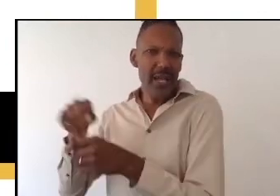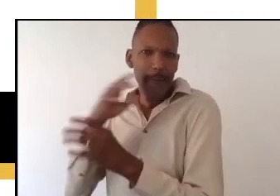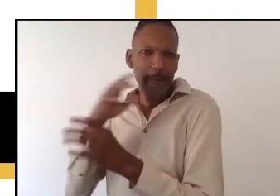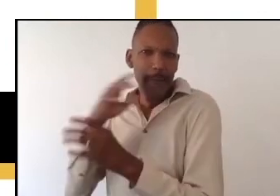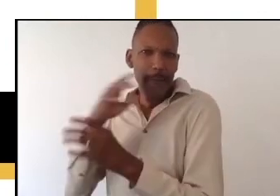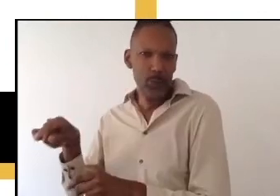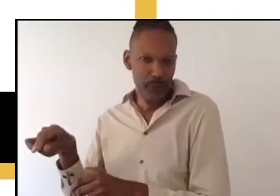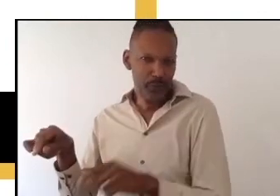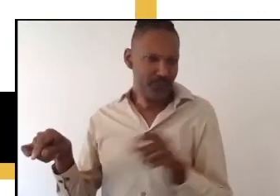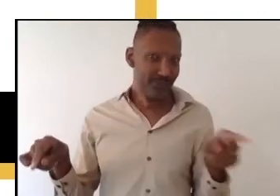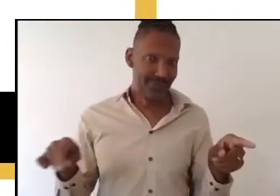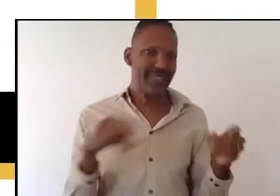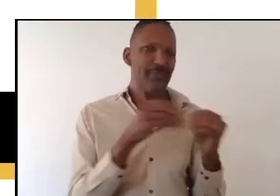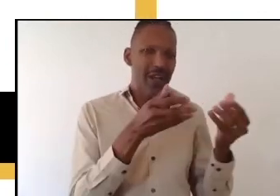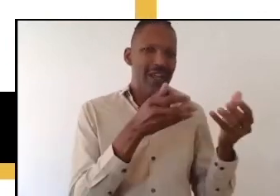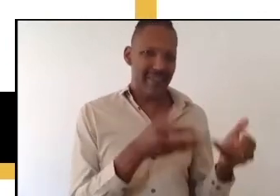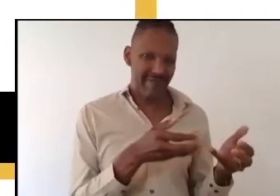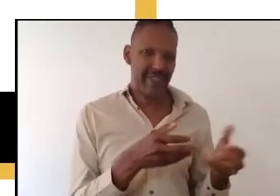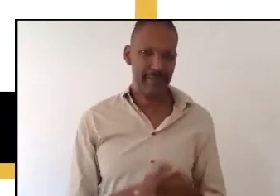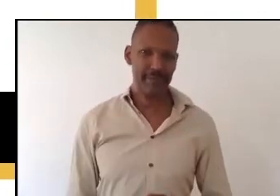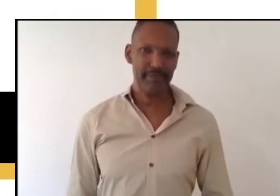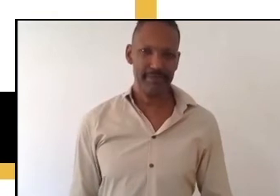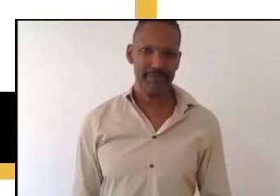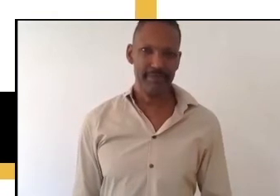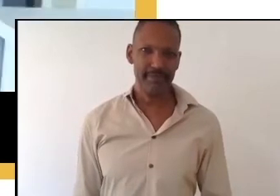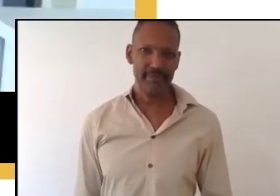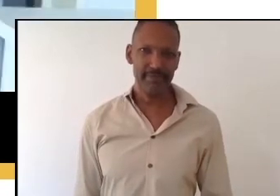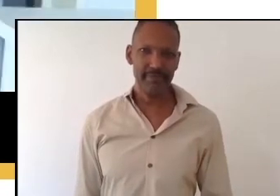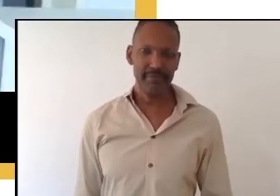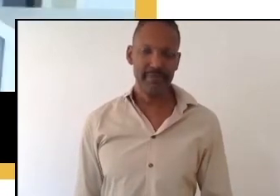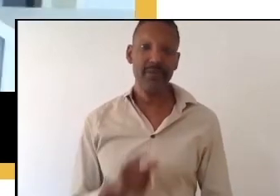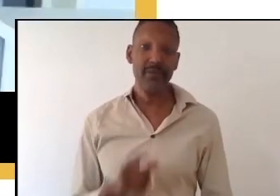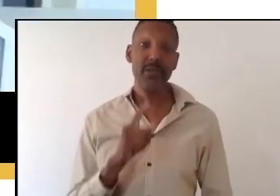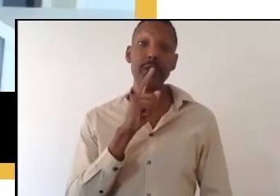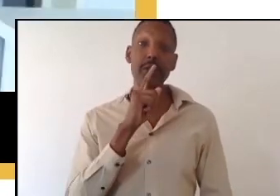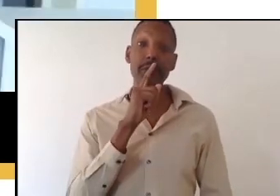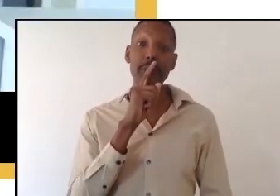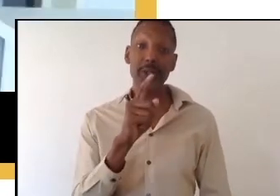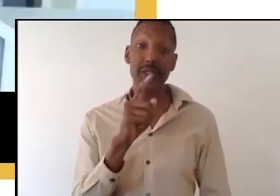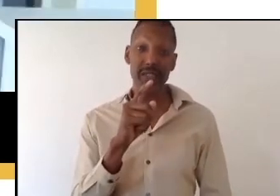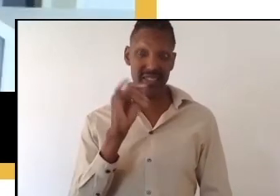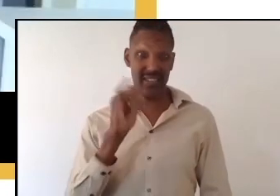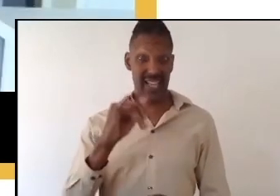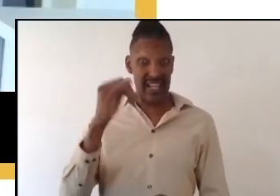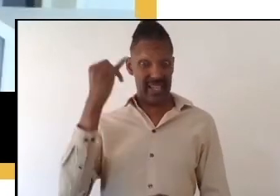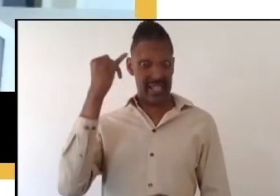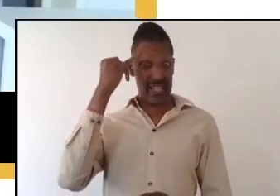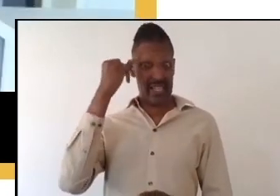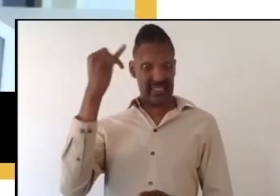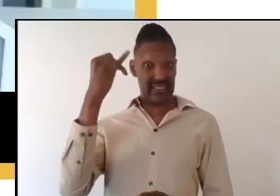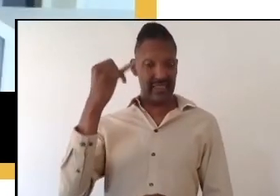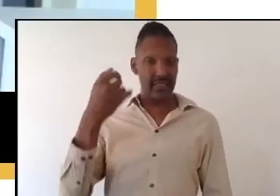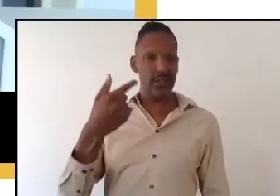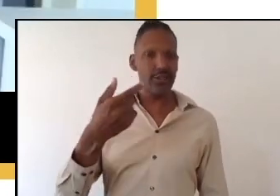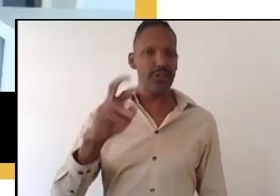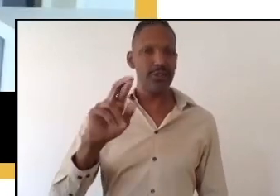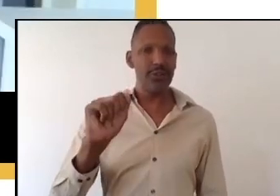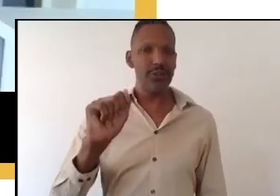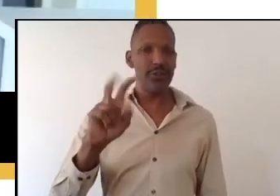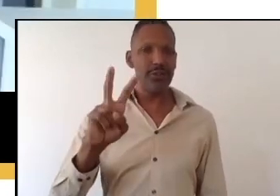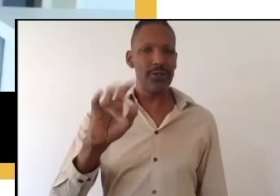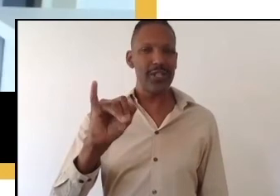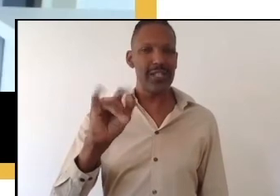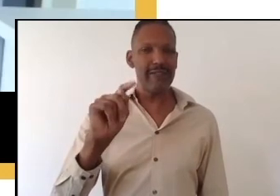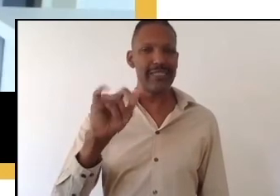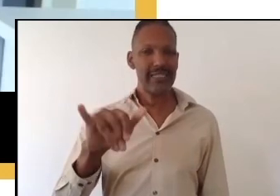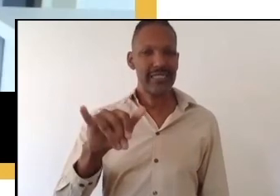bag. This proves air has weight. Now, I don't get into gravity in this book. As a companion book in this series called I